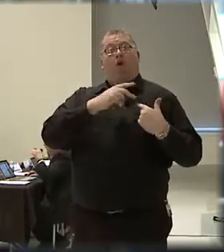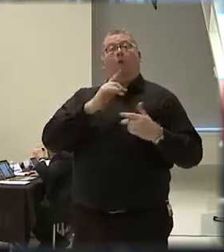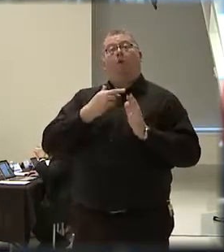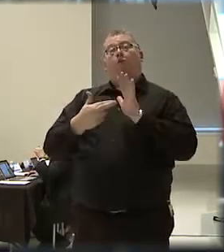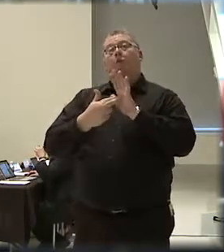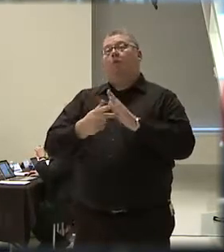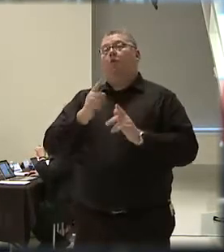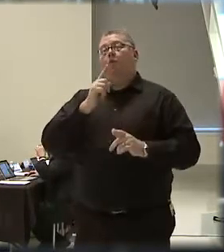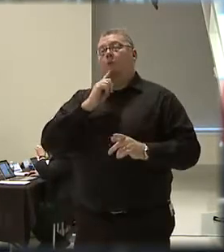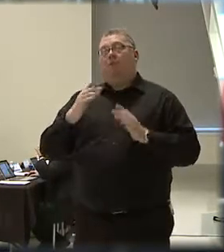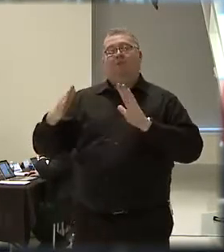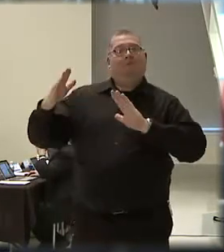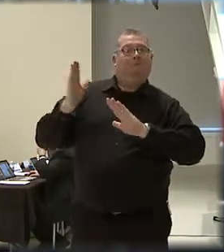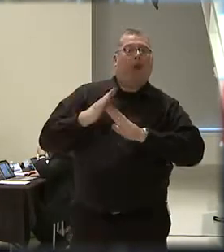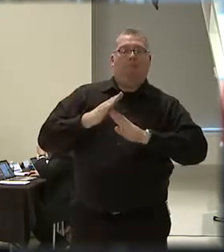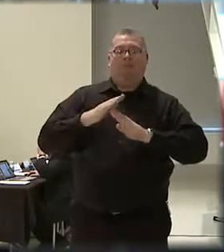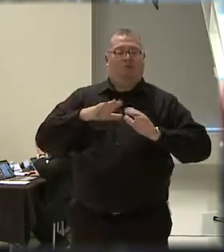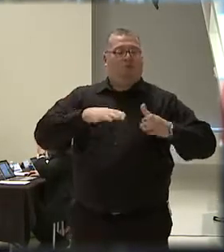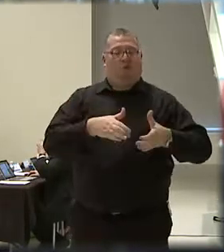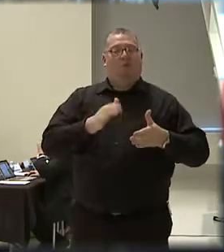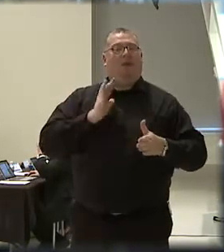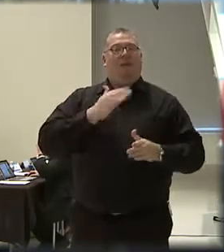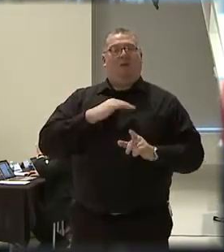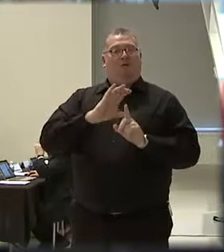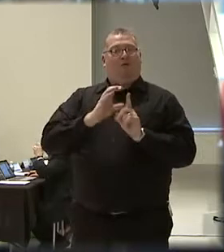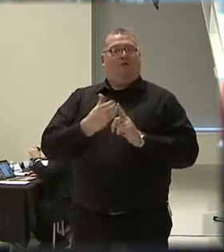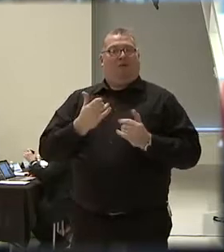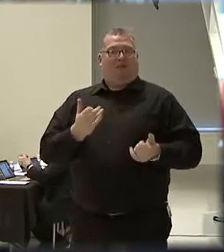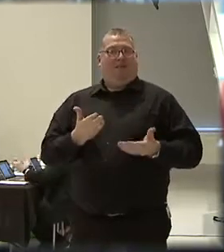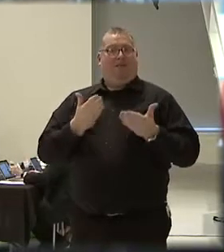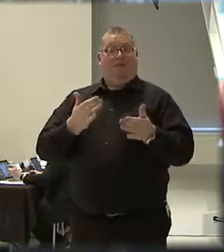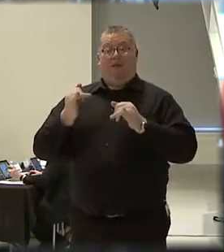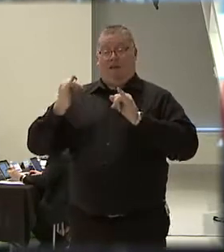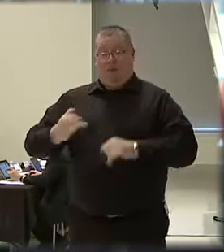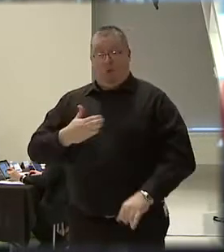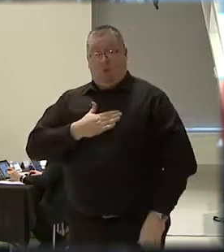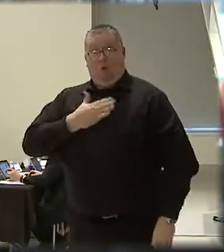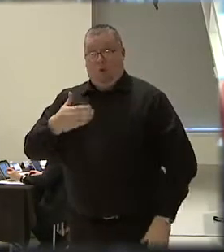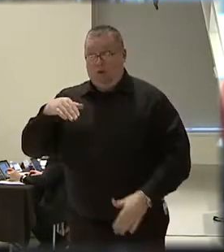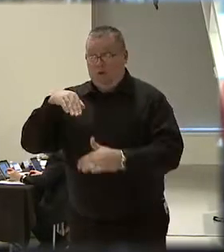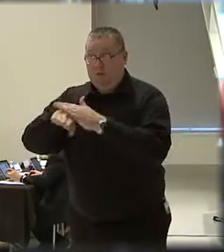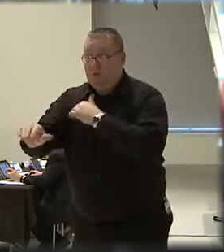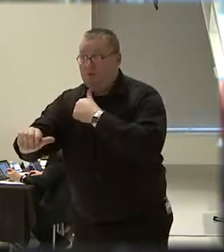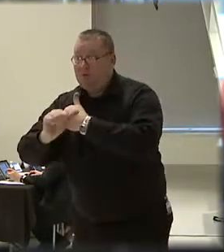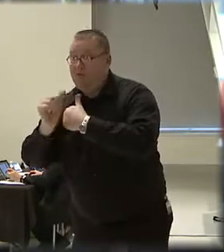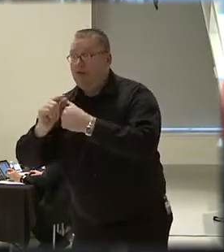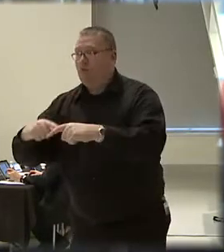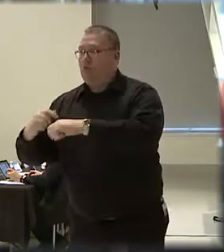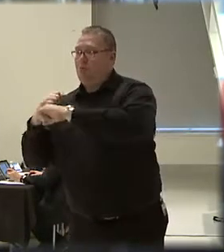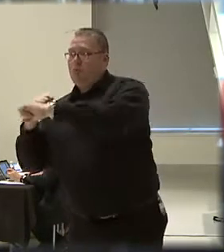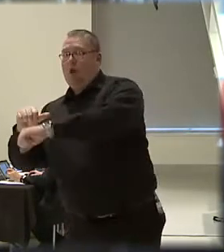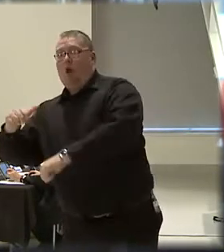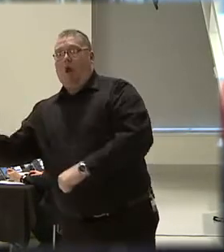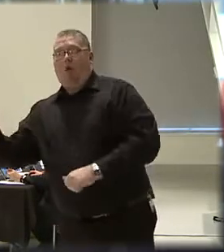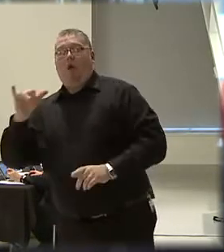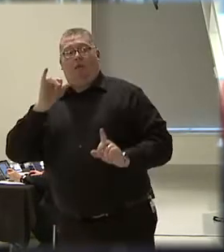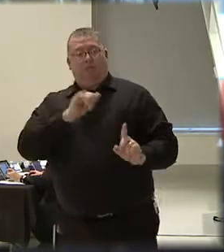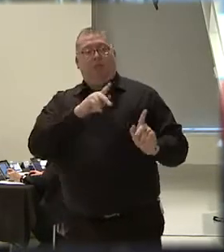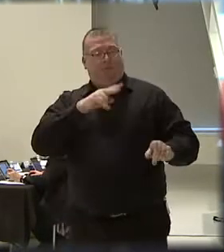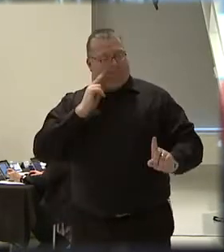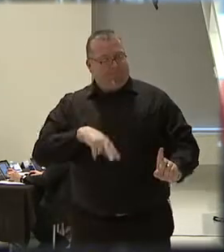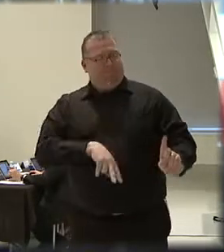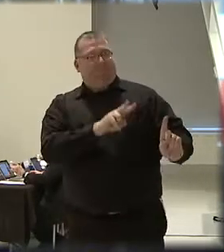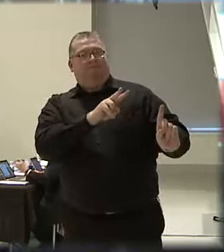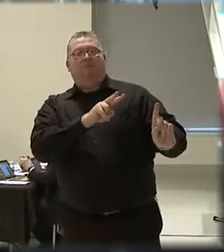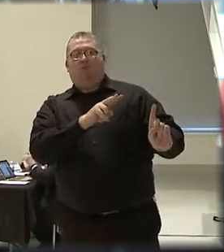that our society has to offer. Any individual that would willingly go into harm's way in the protection of others is truly a remarkable